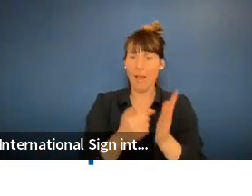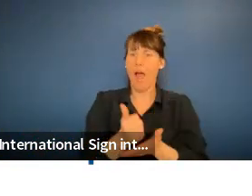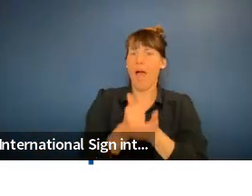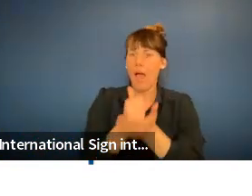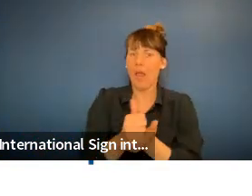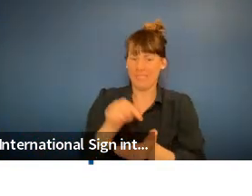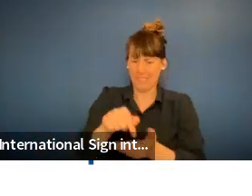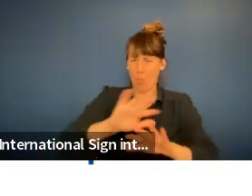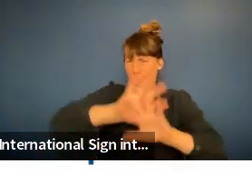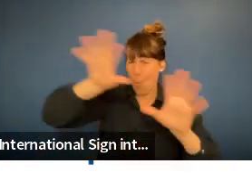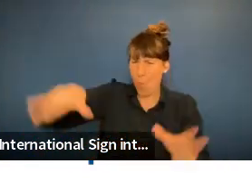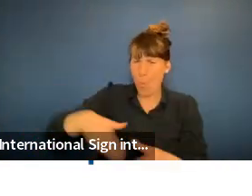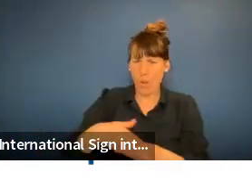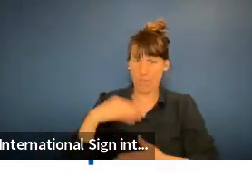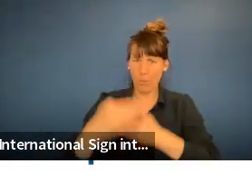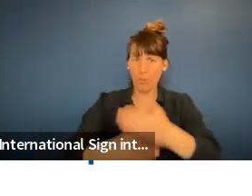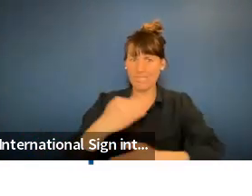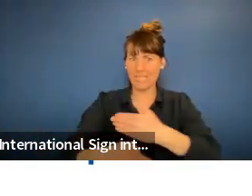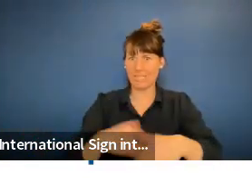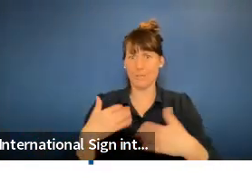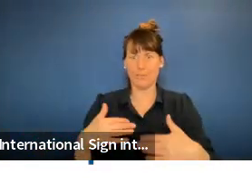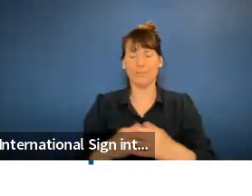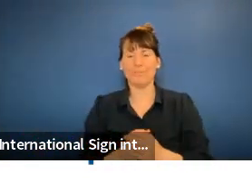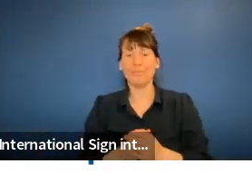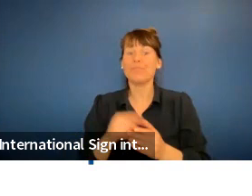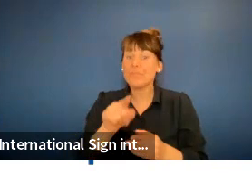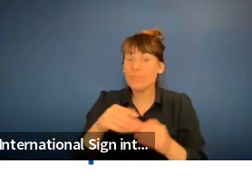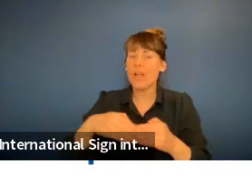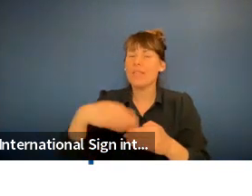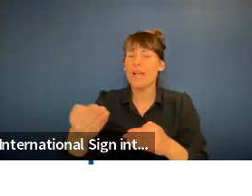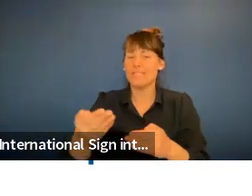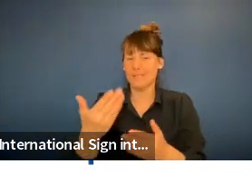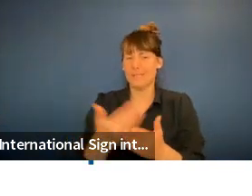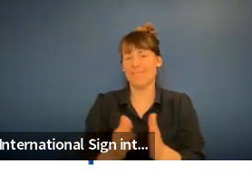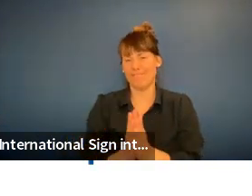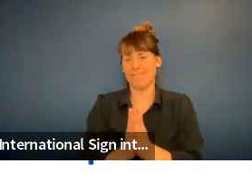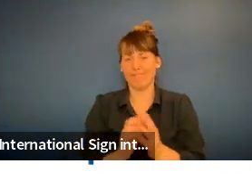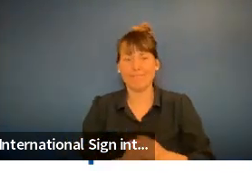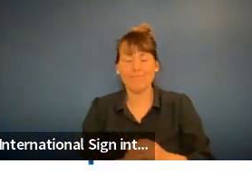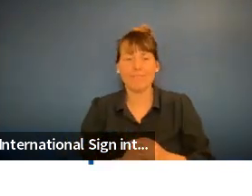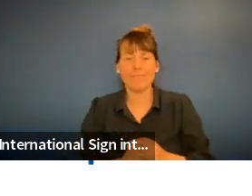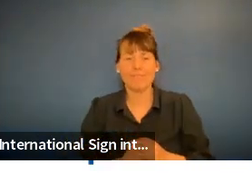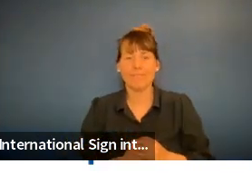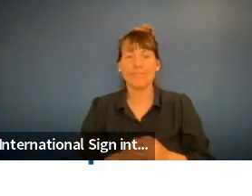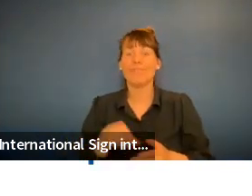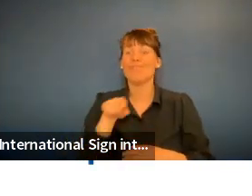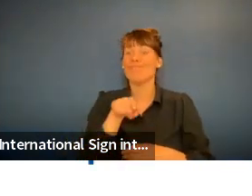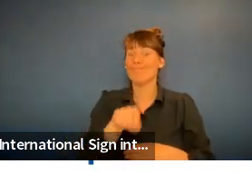In Georgia, prior to the development of National Assistive Product List, there were 14